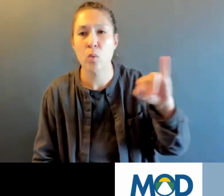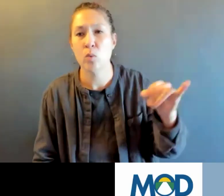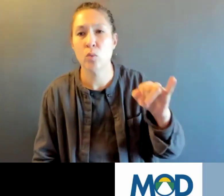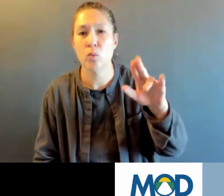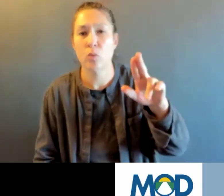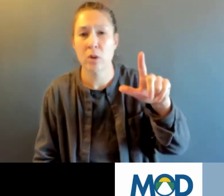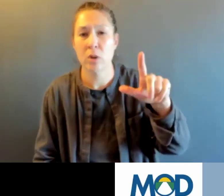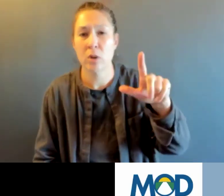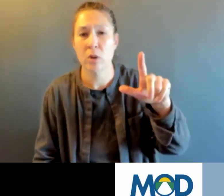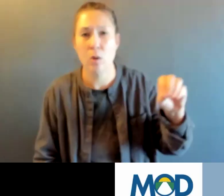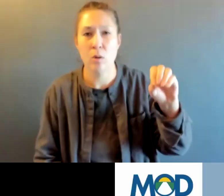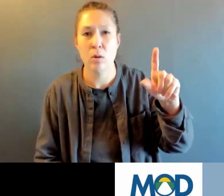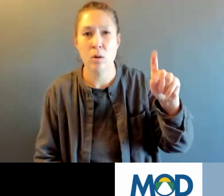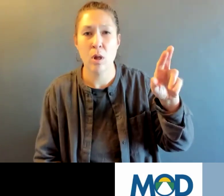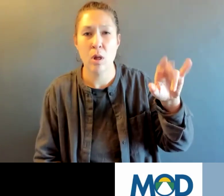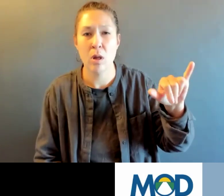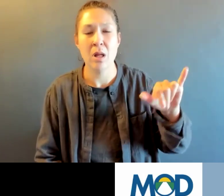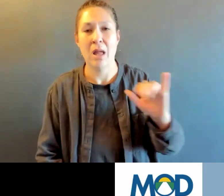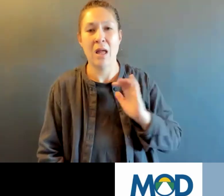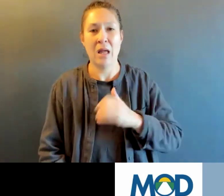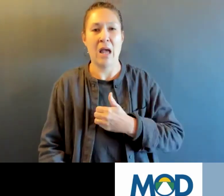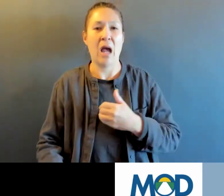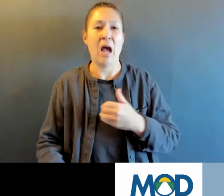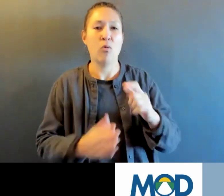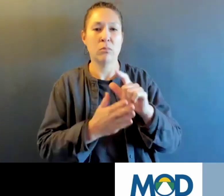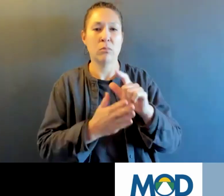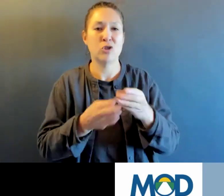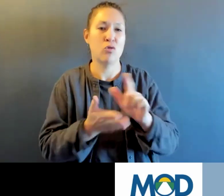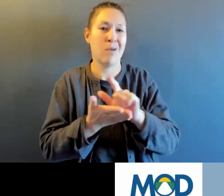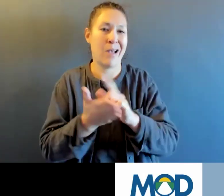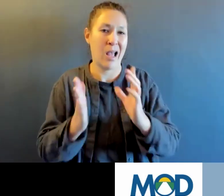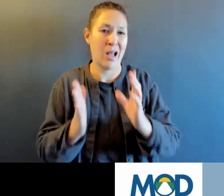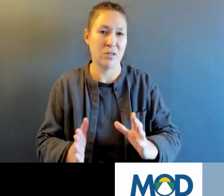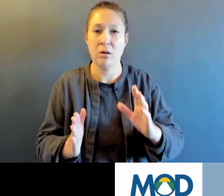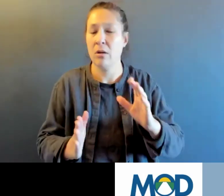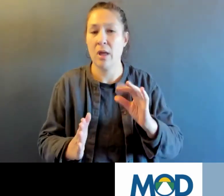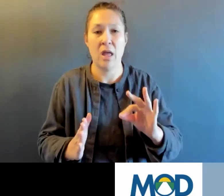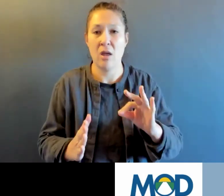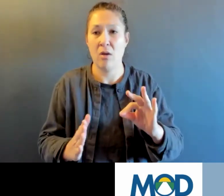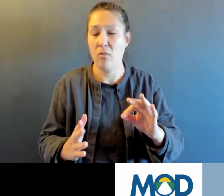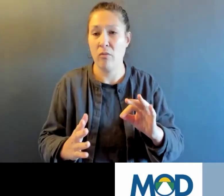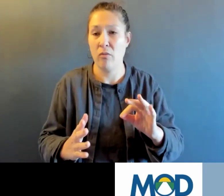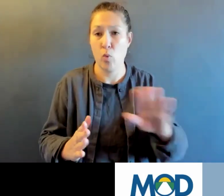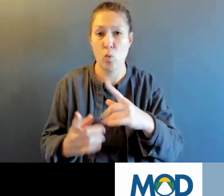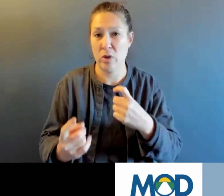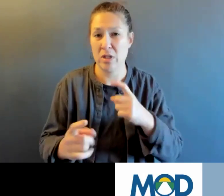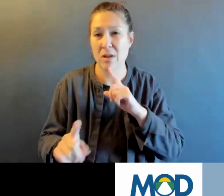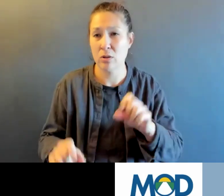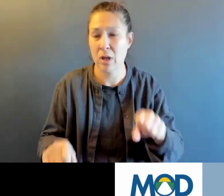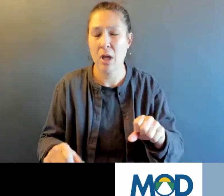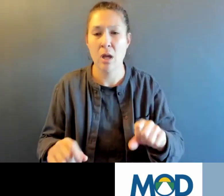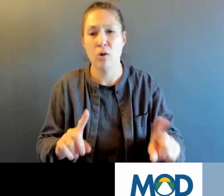MOD's General Counsel, here to help with answering some of the questions. So I'll get right into it. First